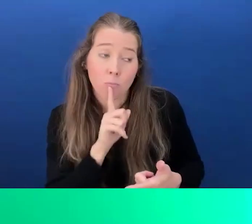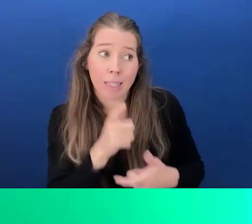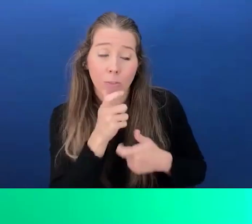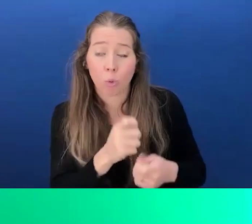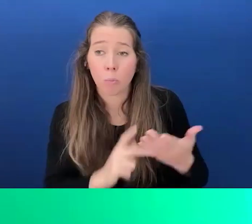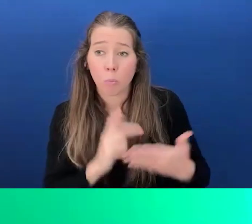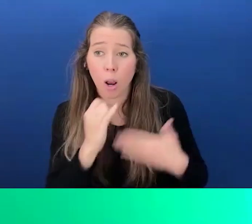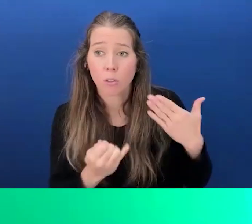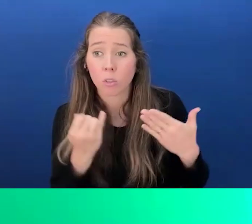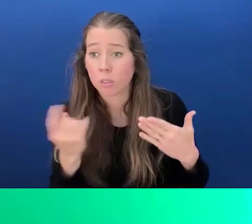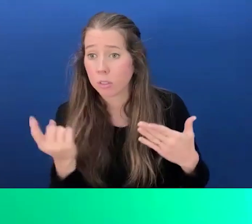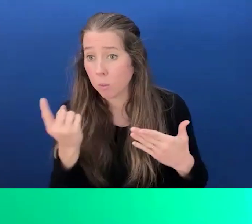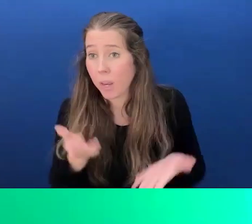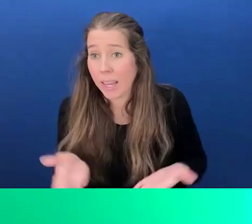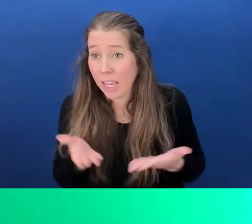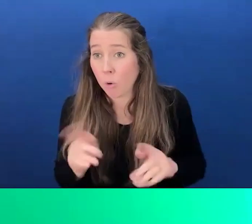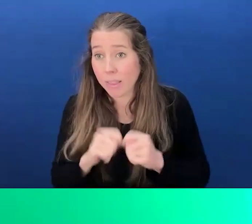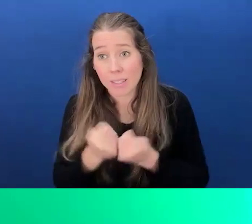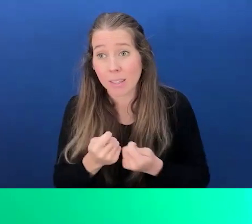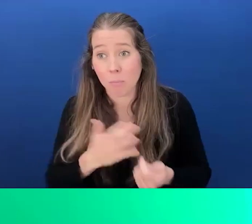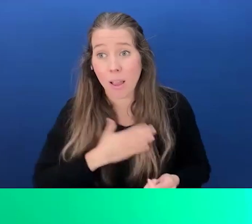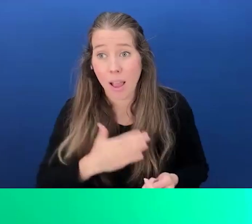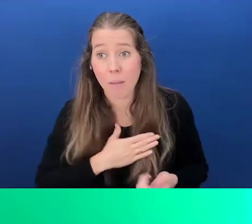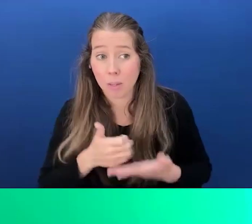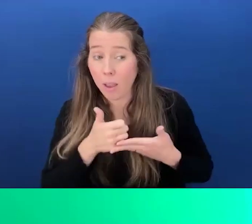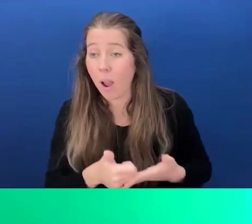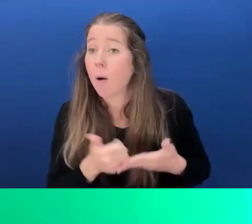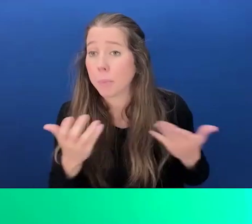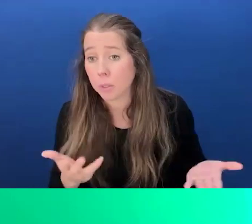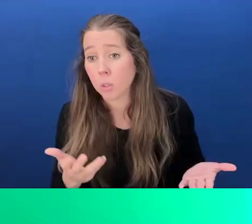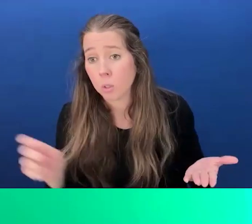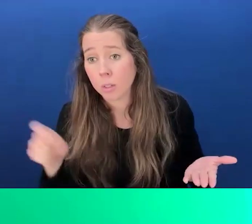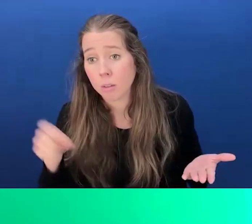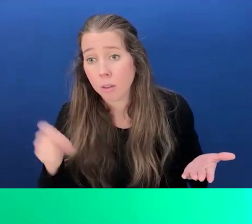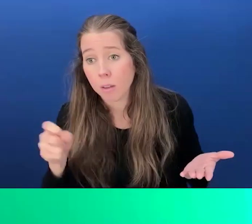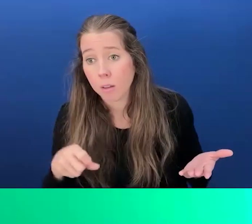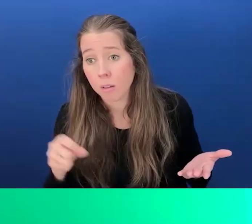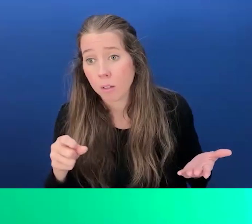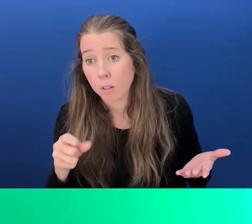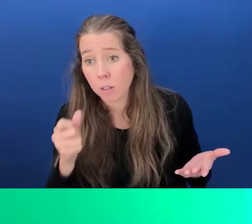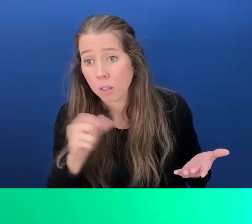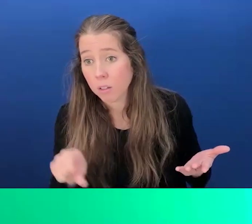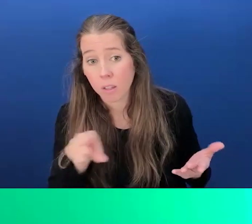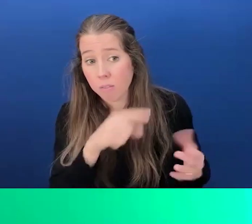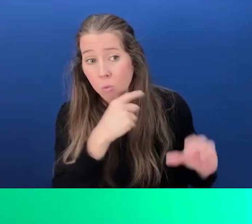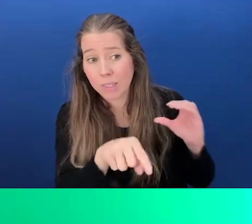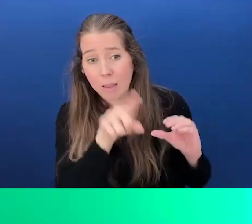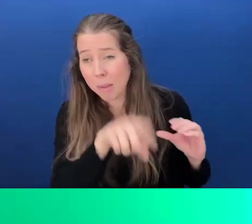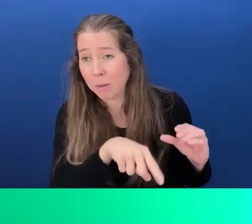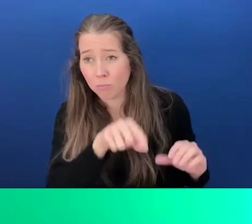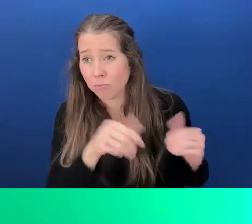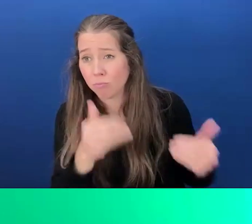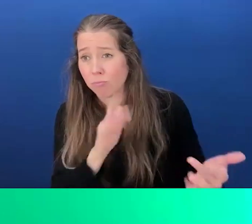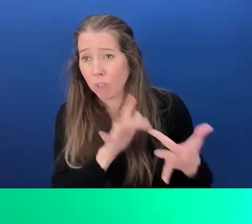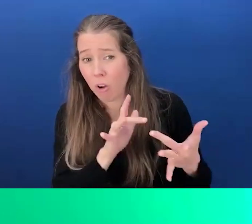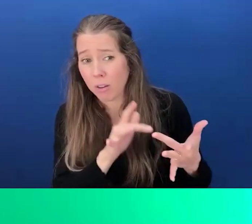that someone on the team here would be happy to undertake. So in any one of those emails will work.